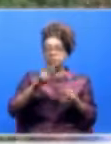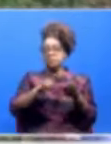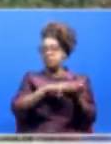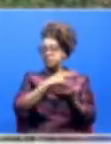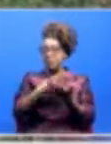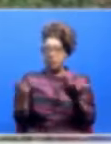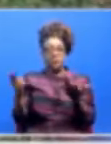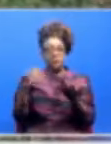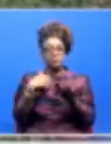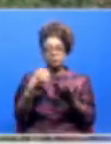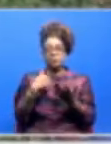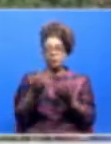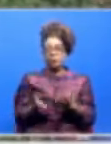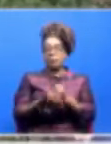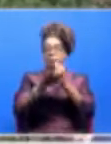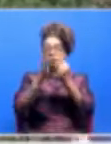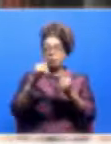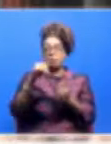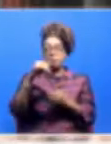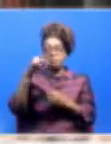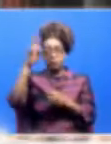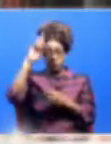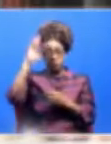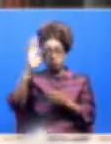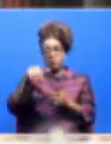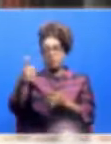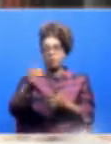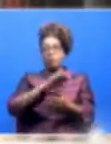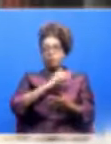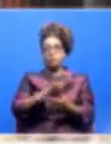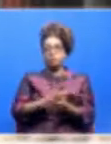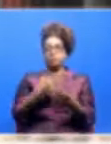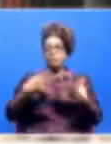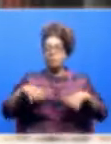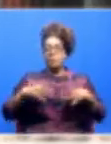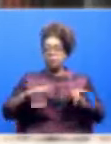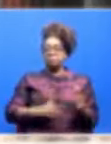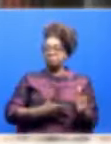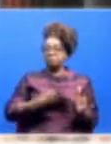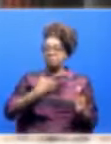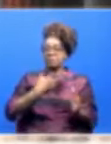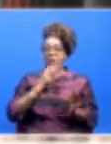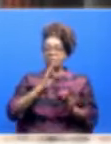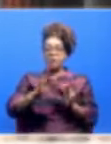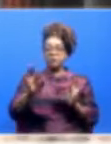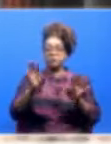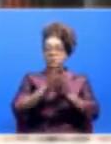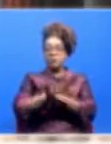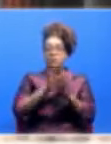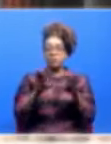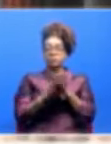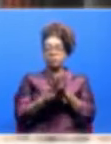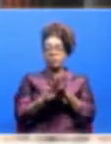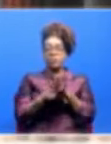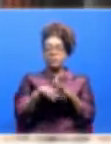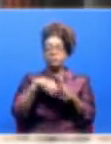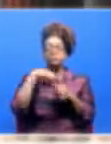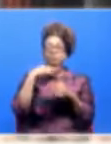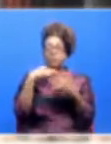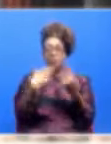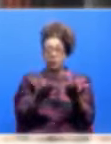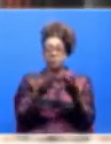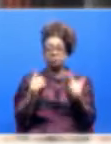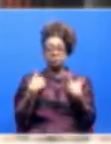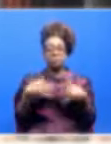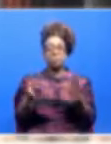from the police and the authorities. Sasa watu wamekasirika, wamechoma kila kitu, maafa imetokea. Na tutaki tena.